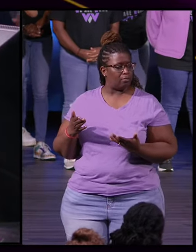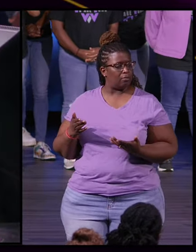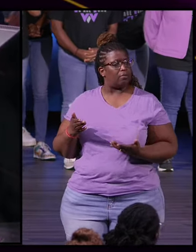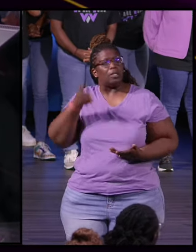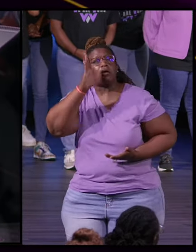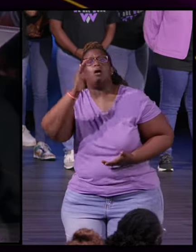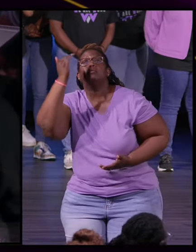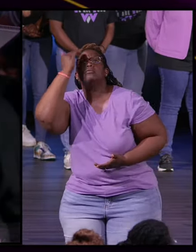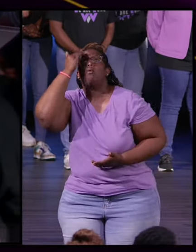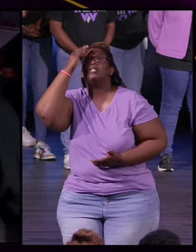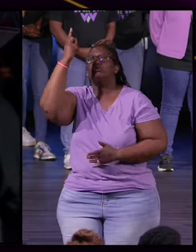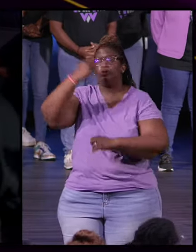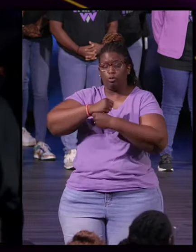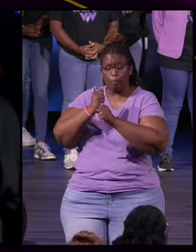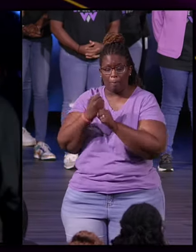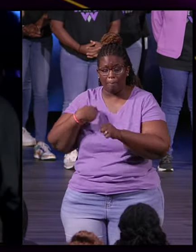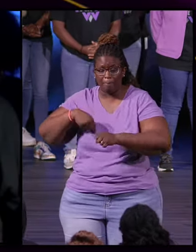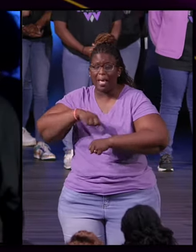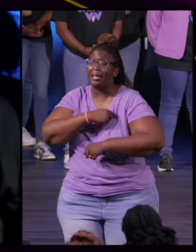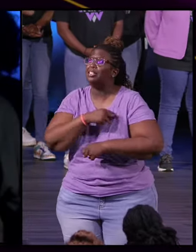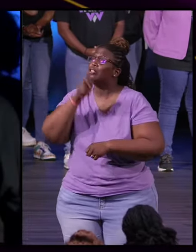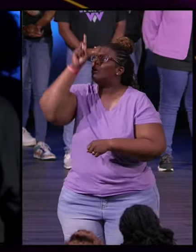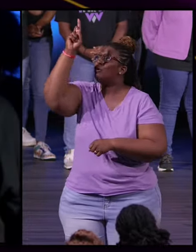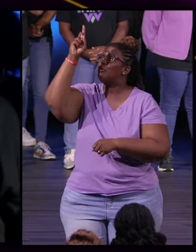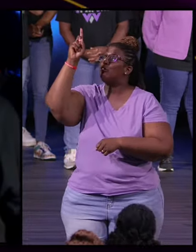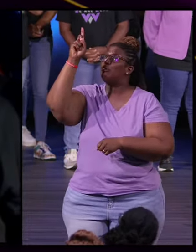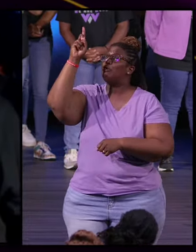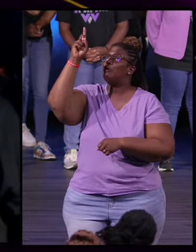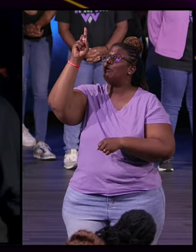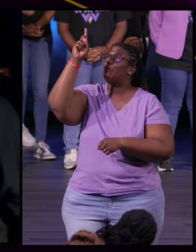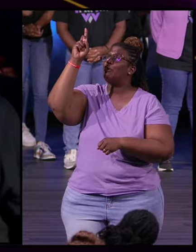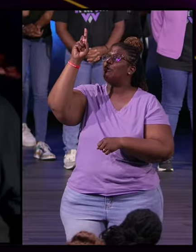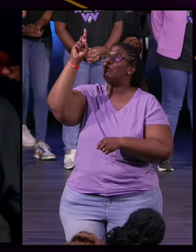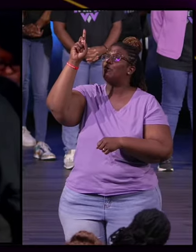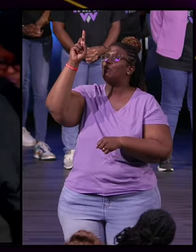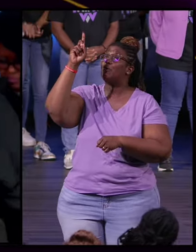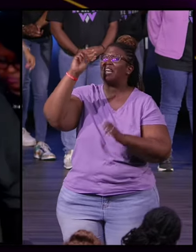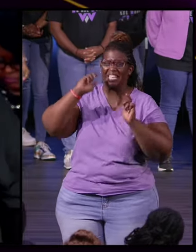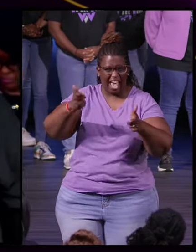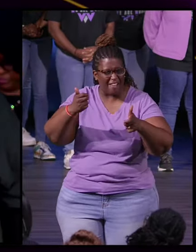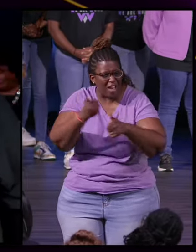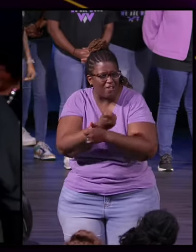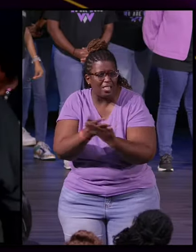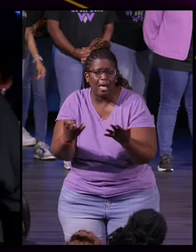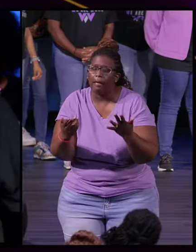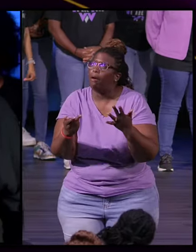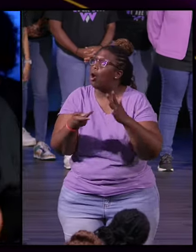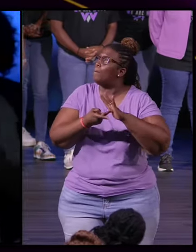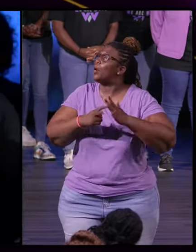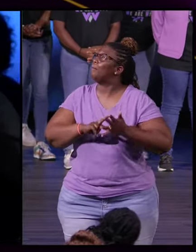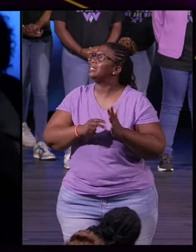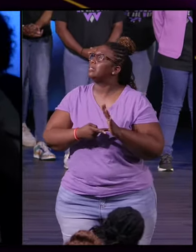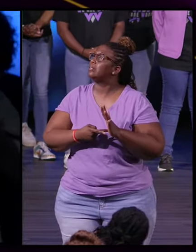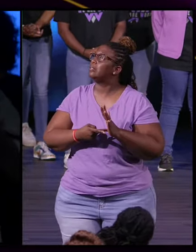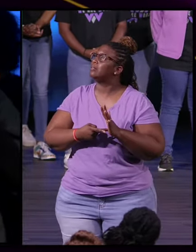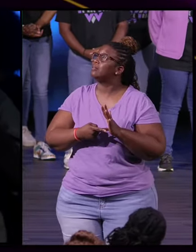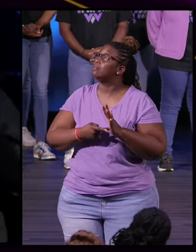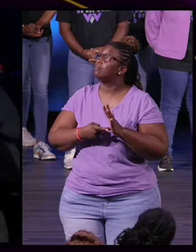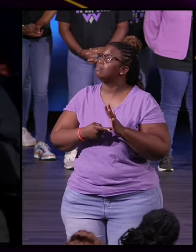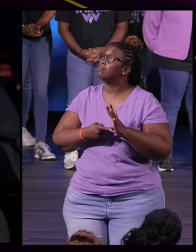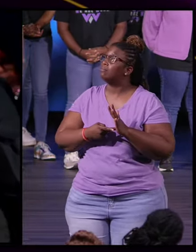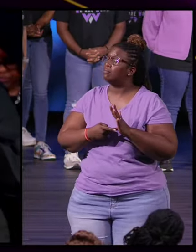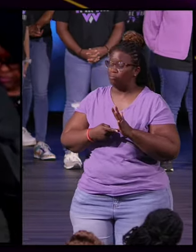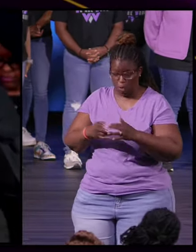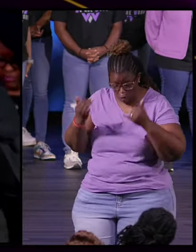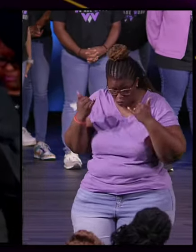that you are our creator, you create nothing without purpose, God. So